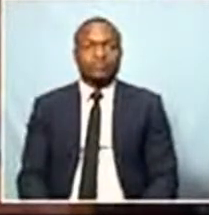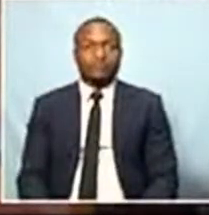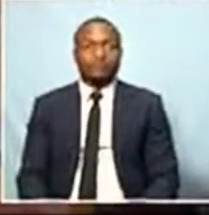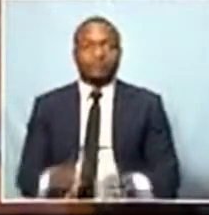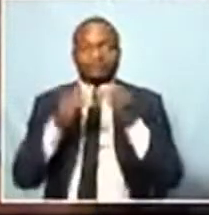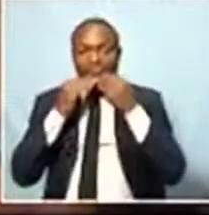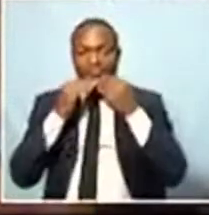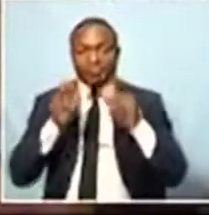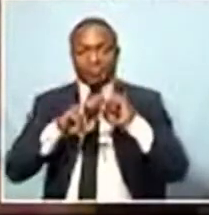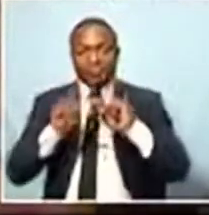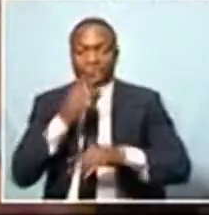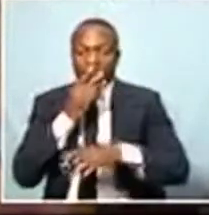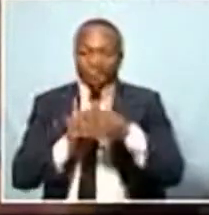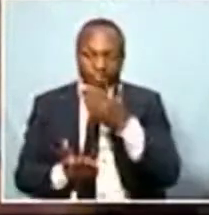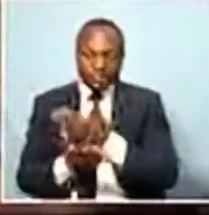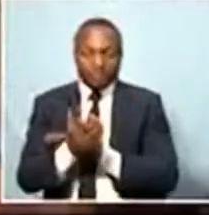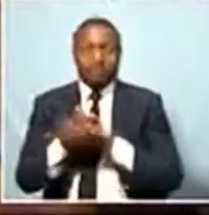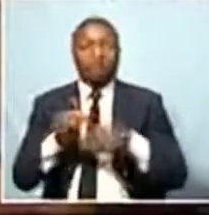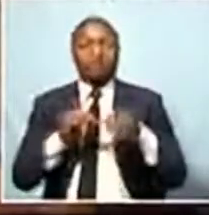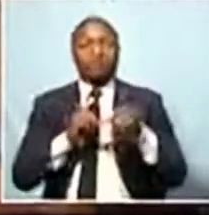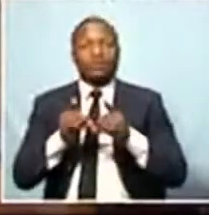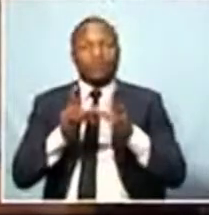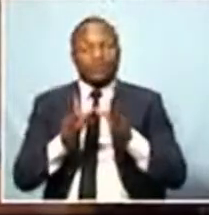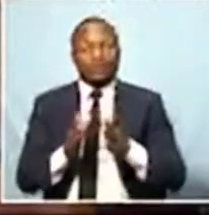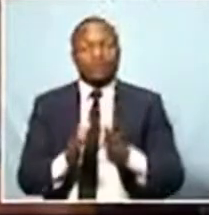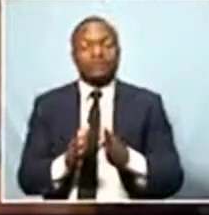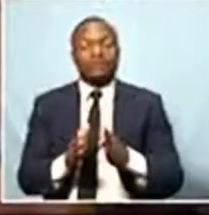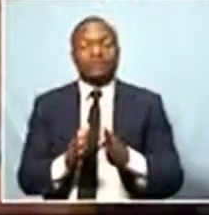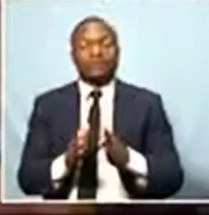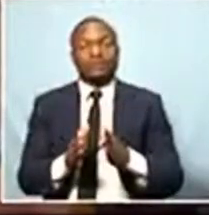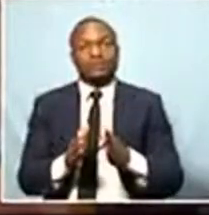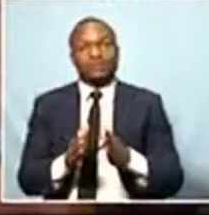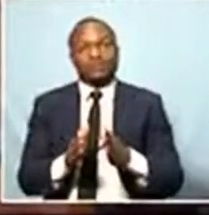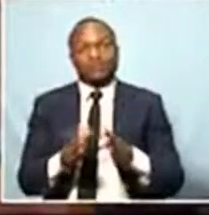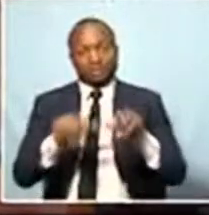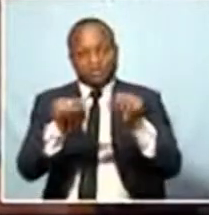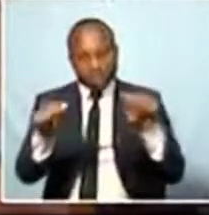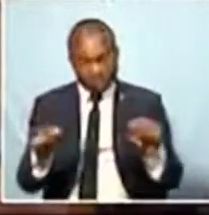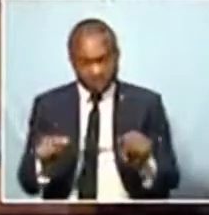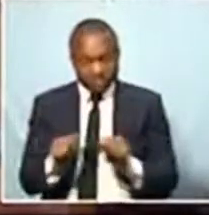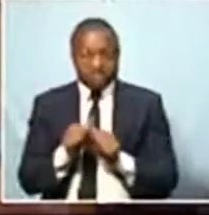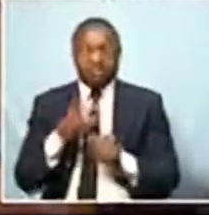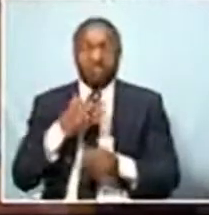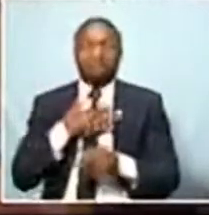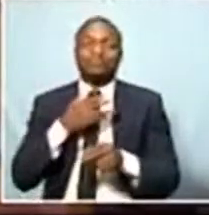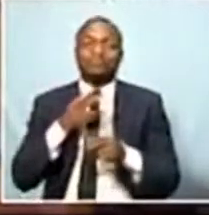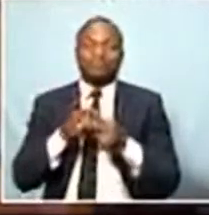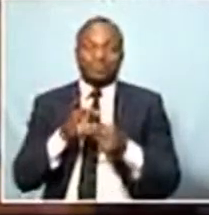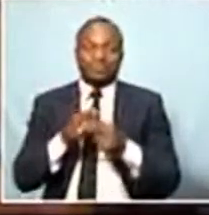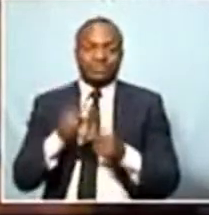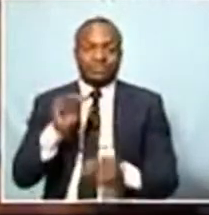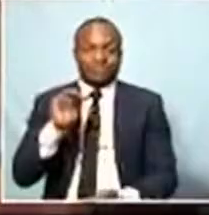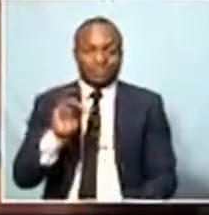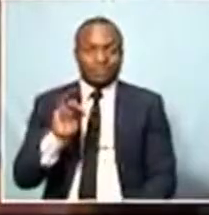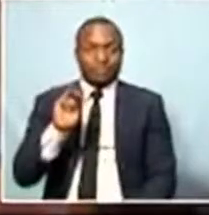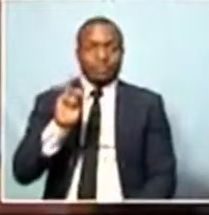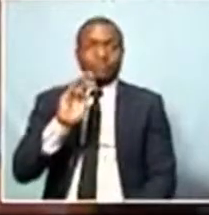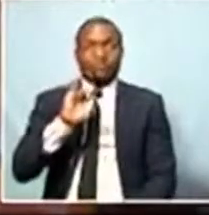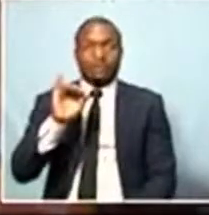Thank you, Chair. Good morning, Director General HRC with your team. My name is Sanford Mwinde from the Office of the Clerk.